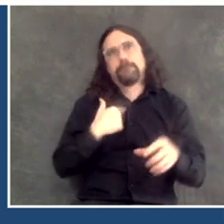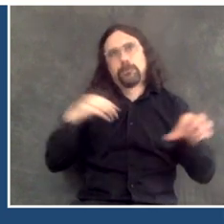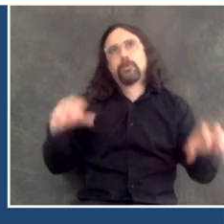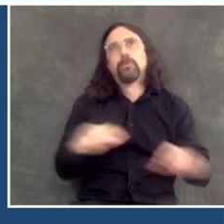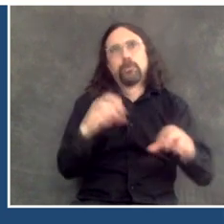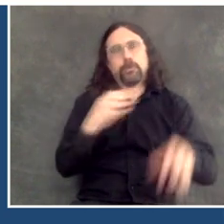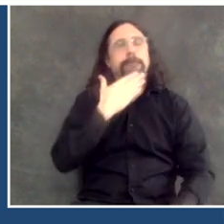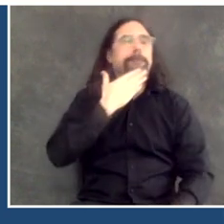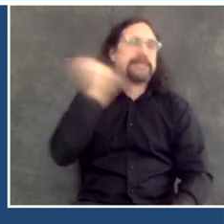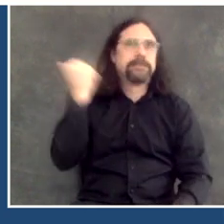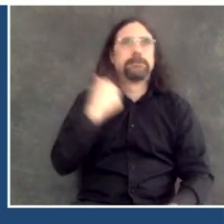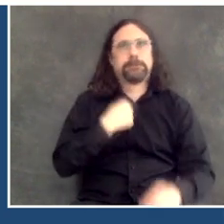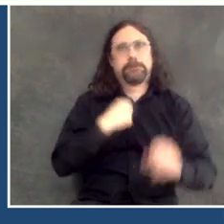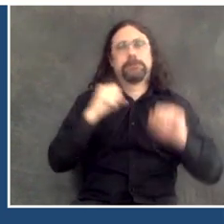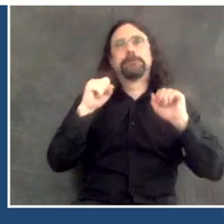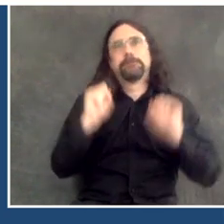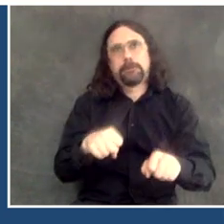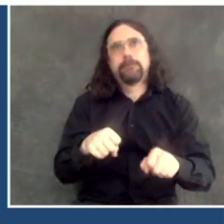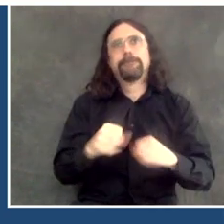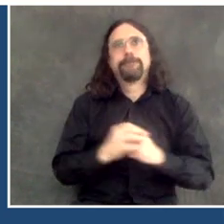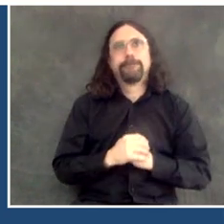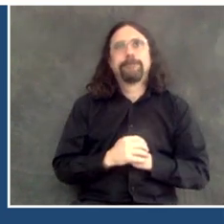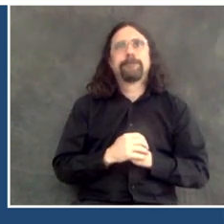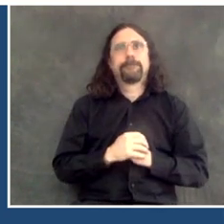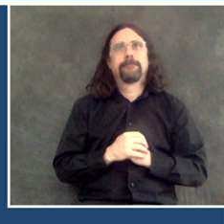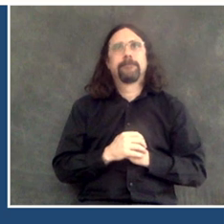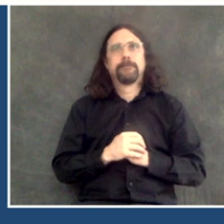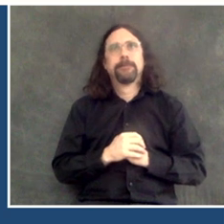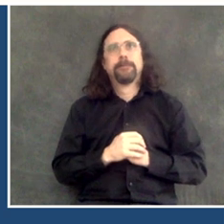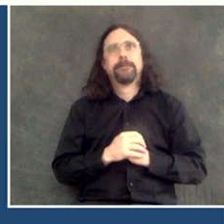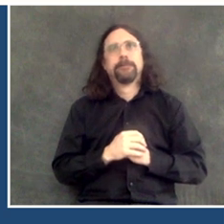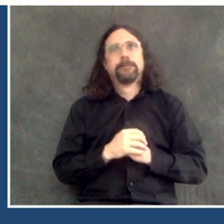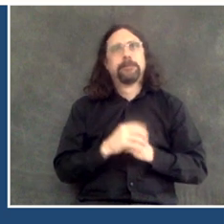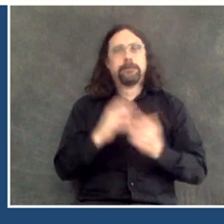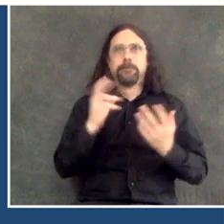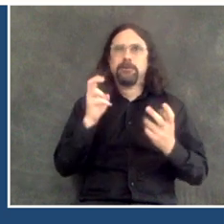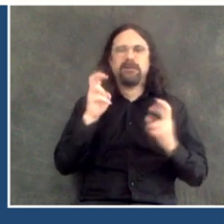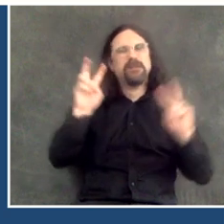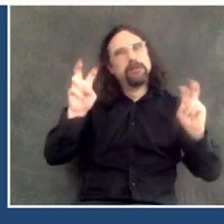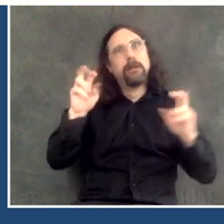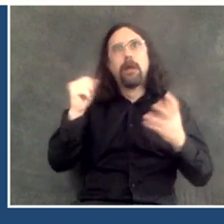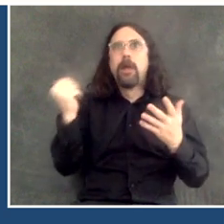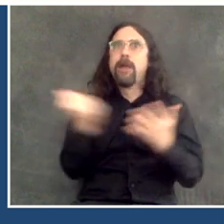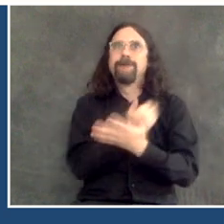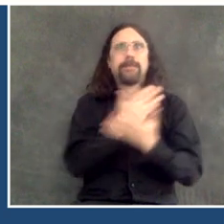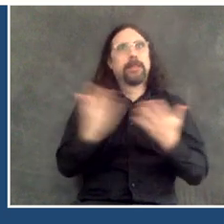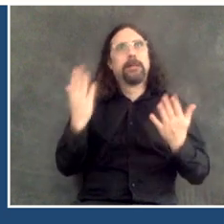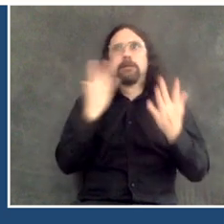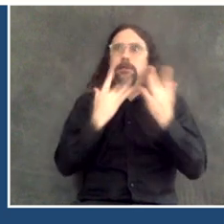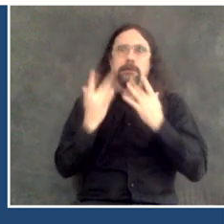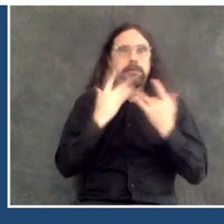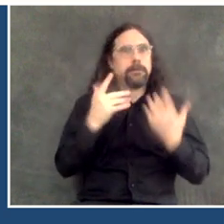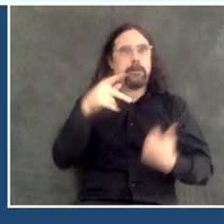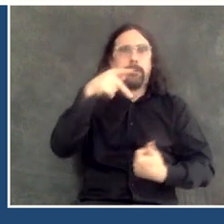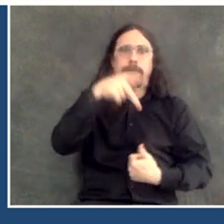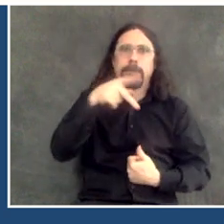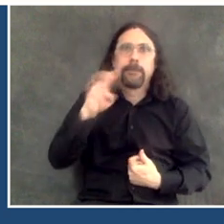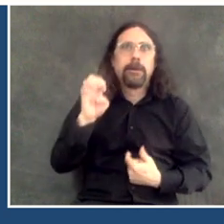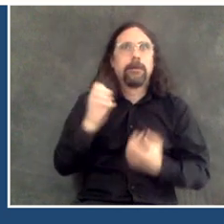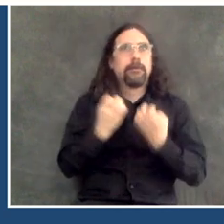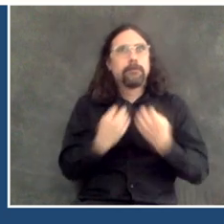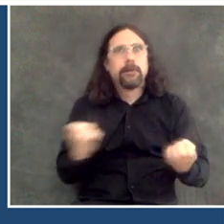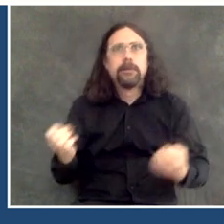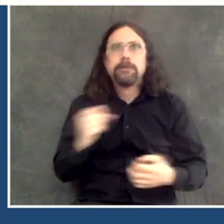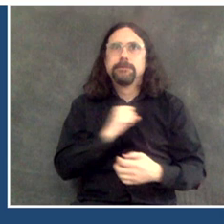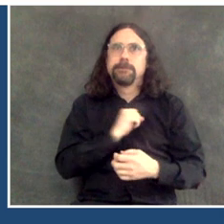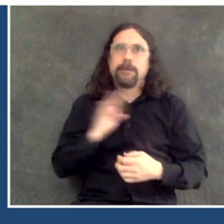now for weeks and weeks on a crisis footing, and the CDC recognizes this, that there's one standard, if you will, for peacetime. There's another standard for